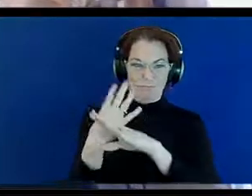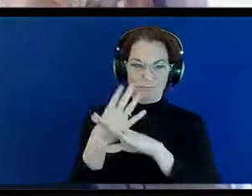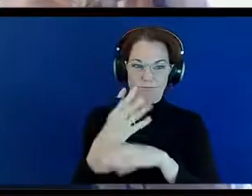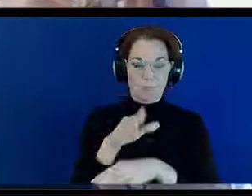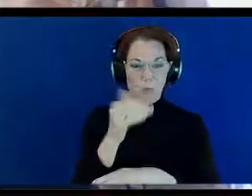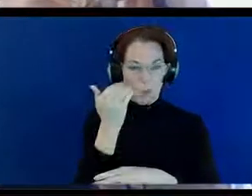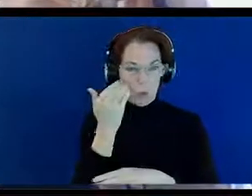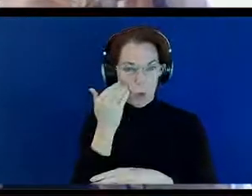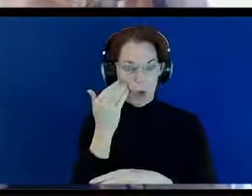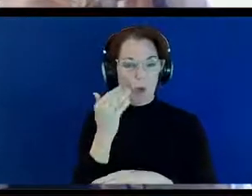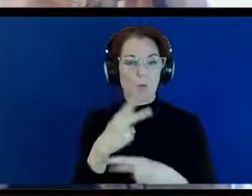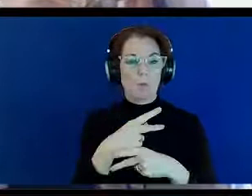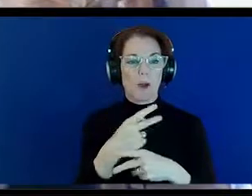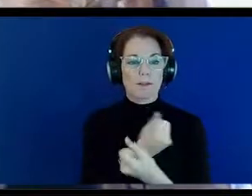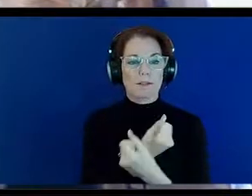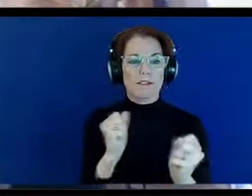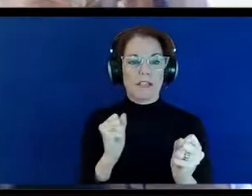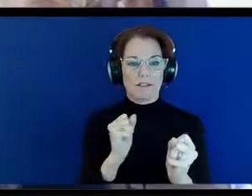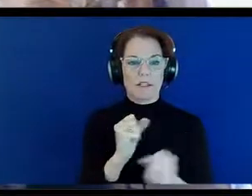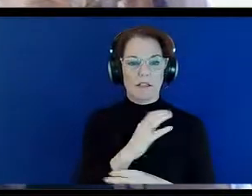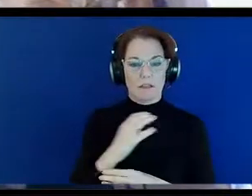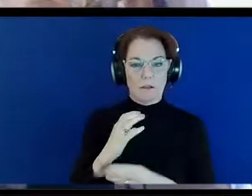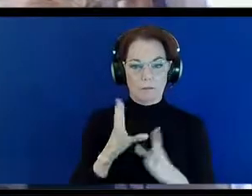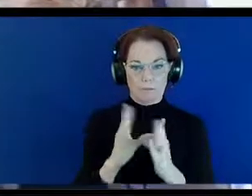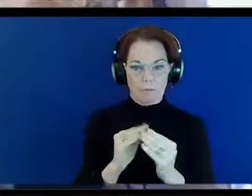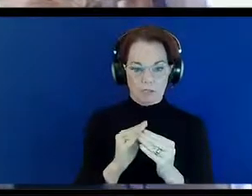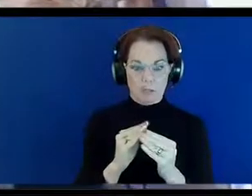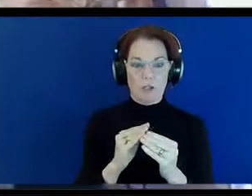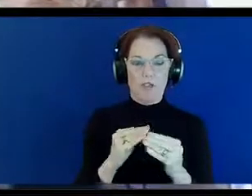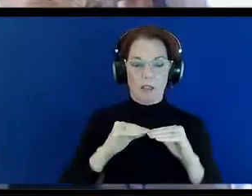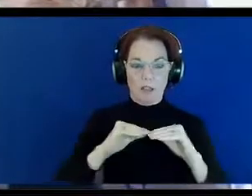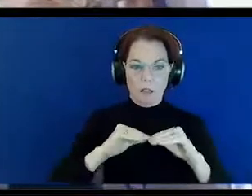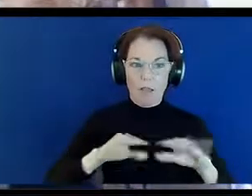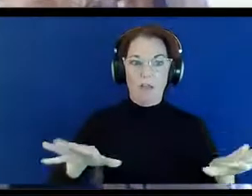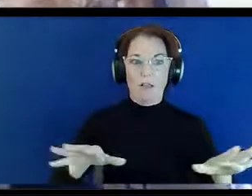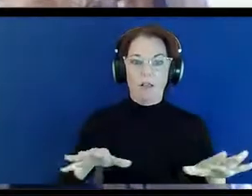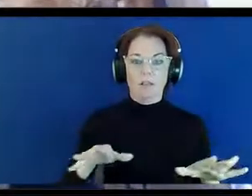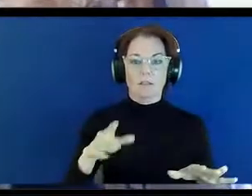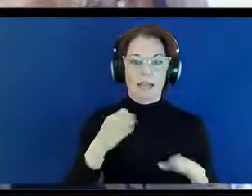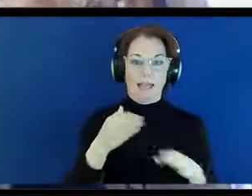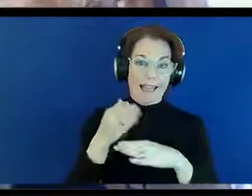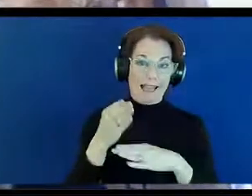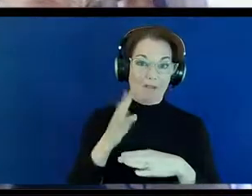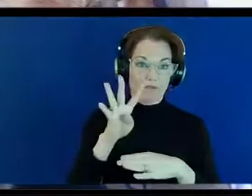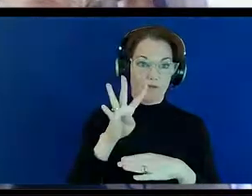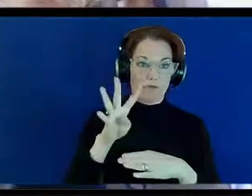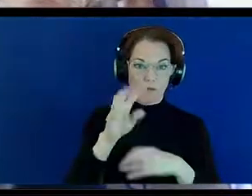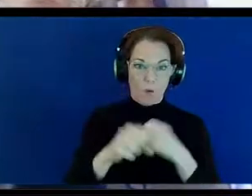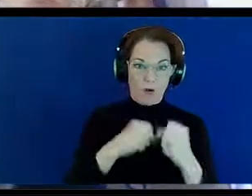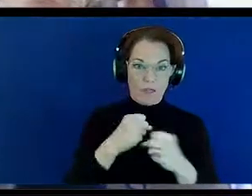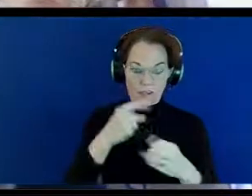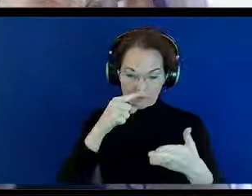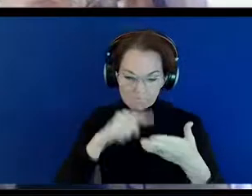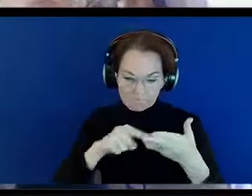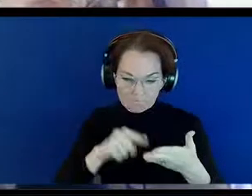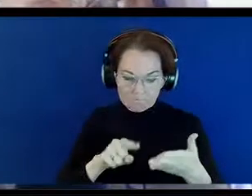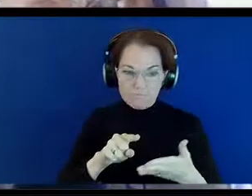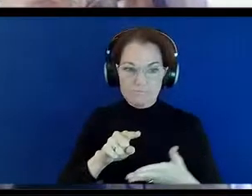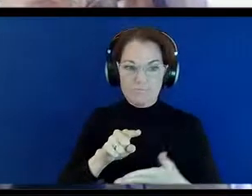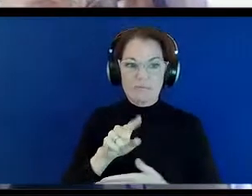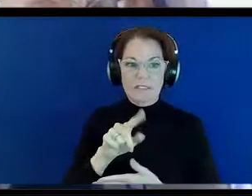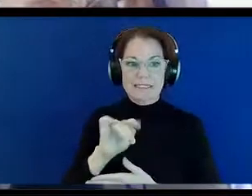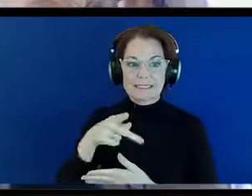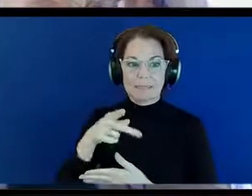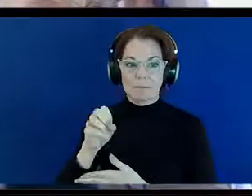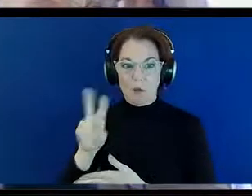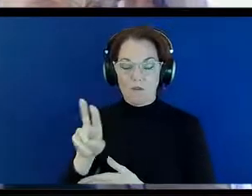Commission released an NPR last year after 4+ years of investigating the tip over issue. And their 1,200-page document was a